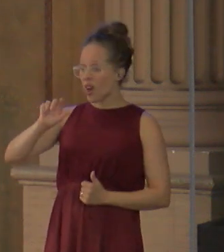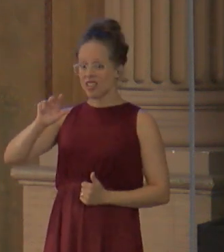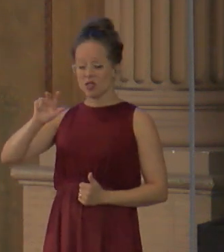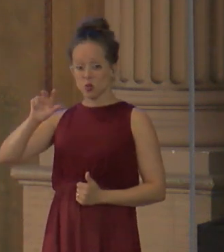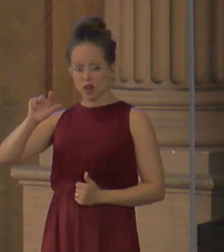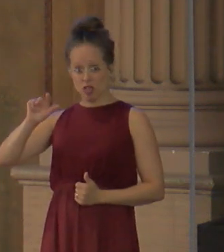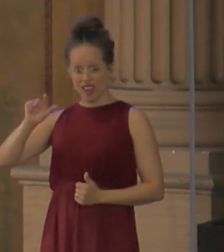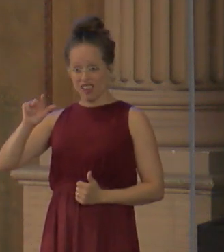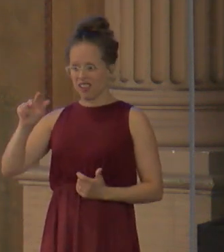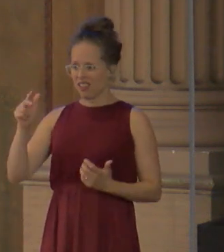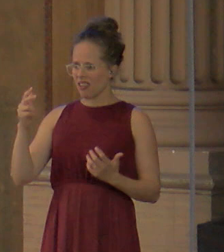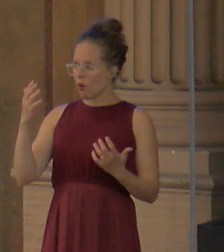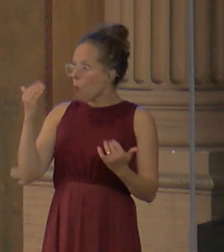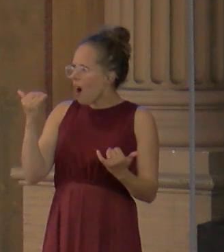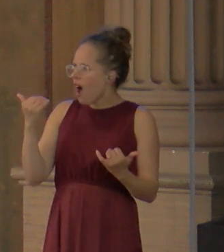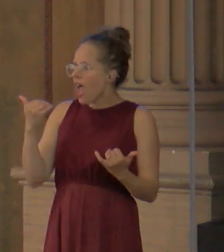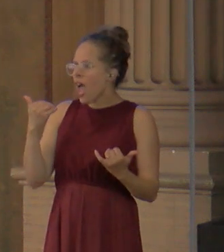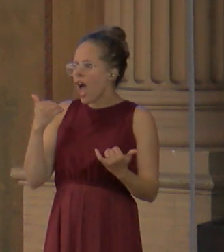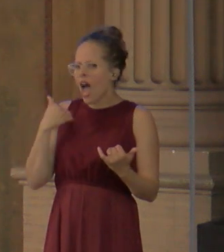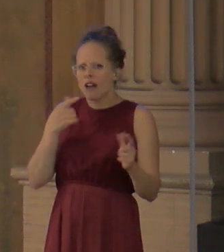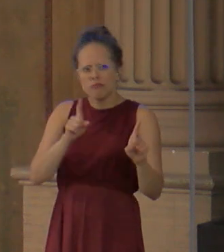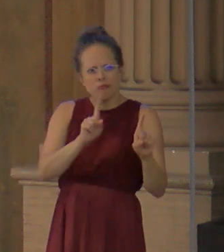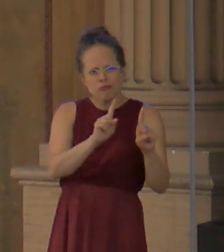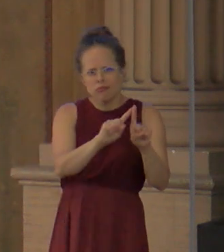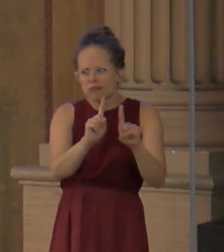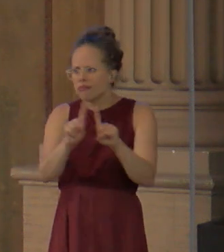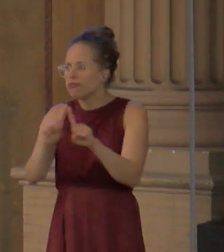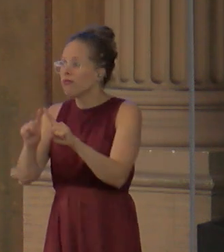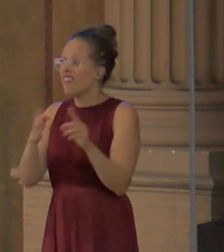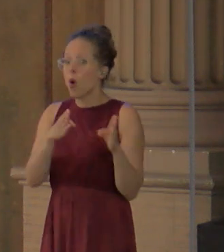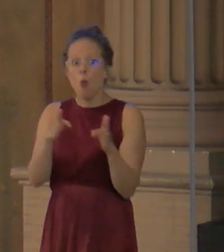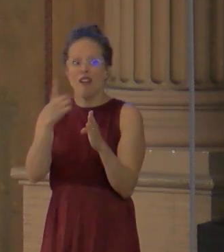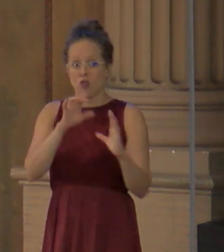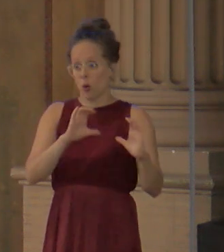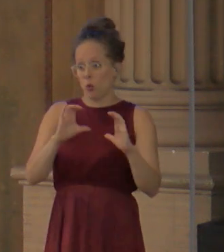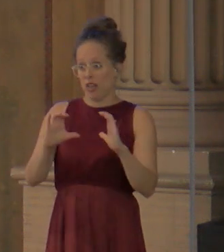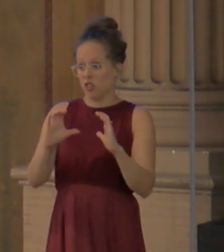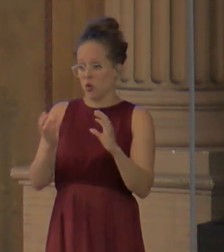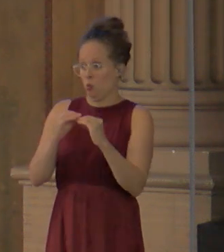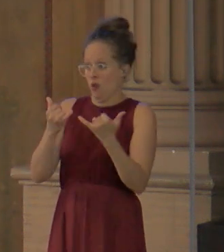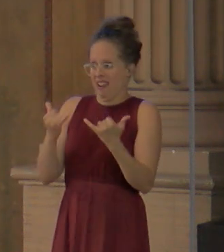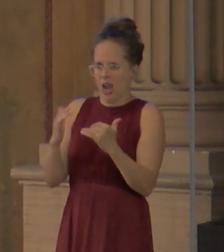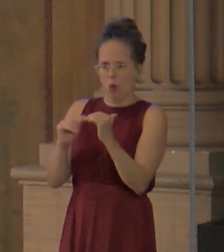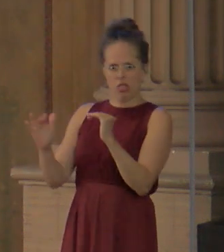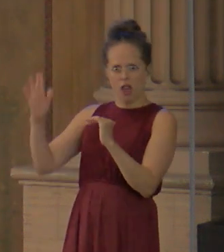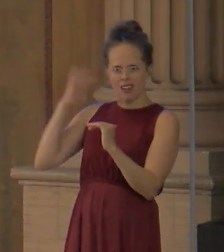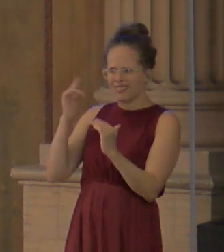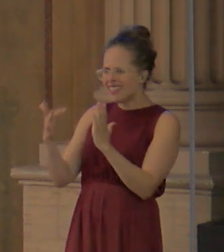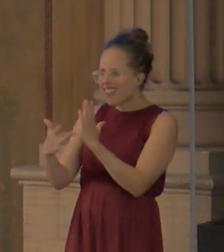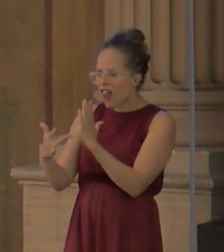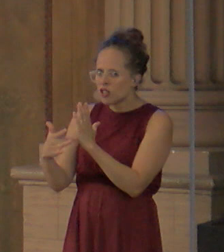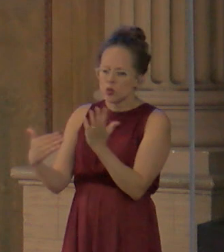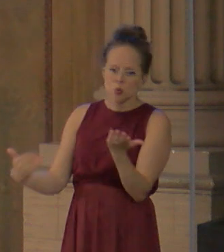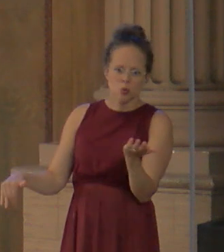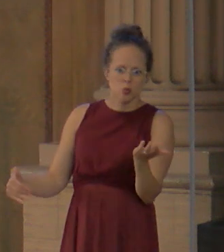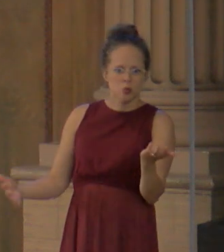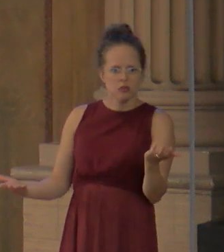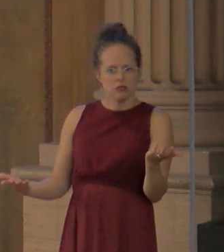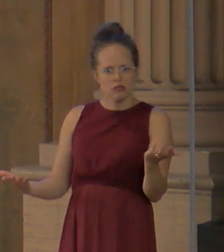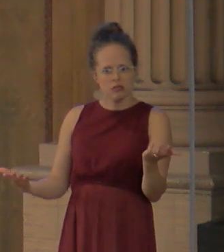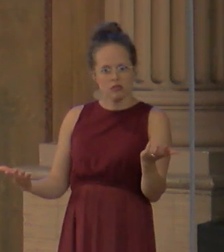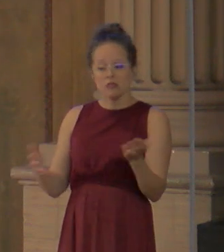have far more avenues for communication than any other time in history. Right? I mean, which